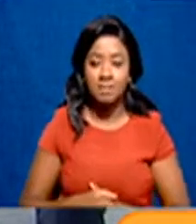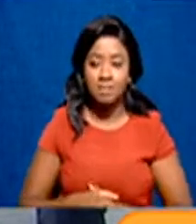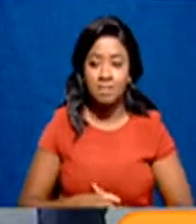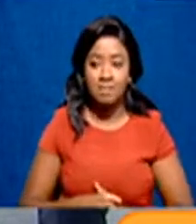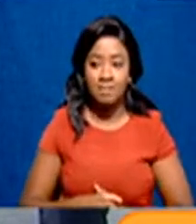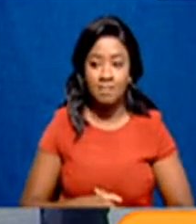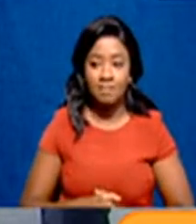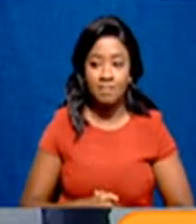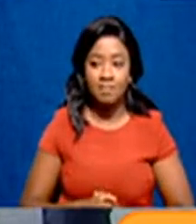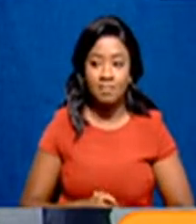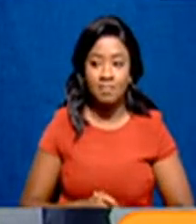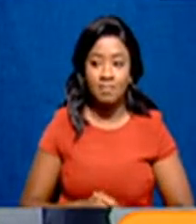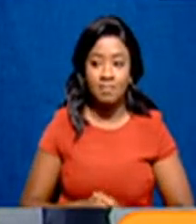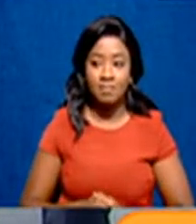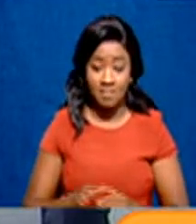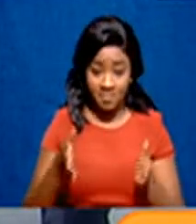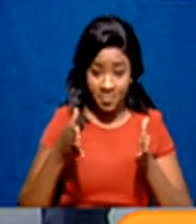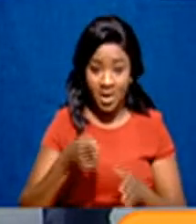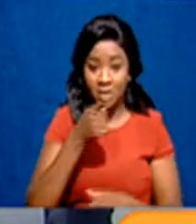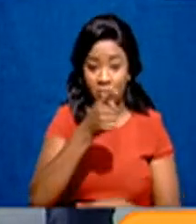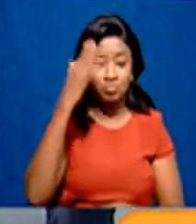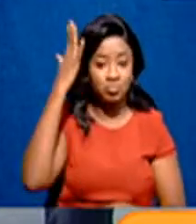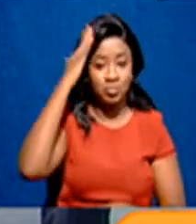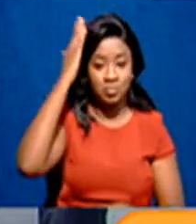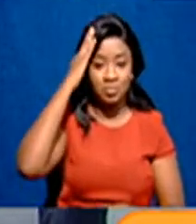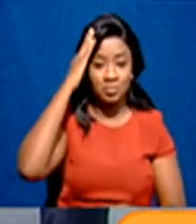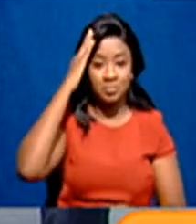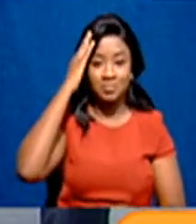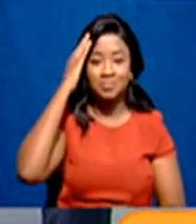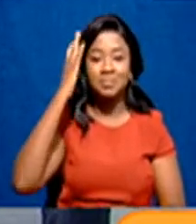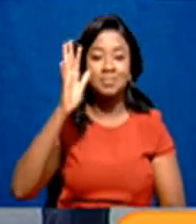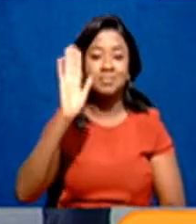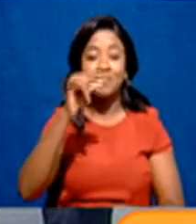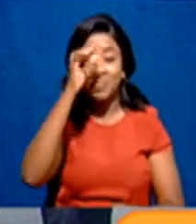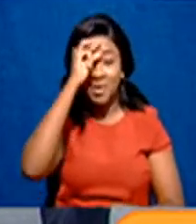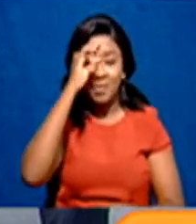Right? Well, now you know. So, let's talk about something else. Even as the government sounds